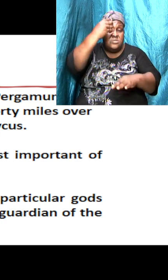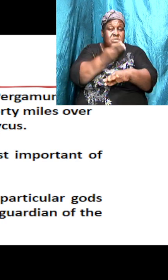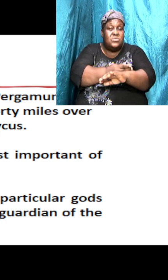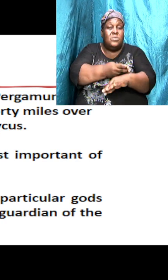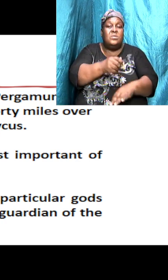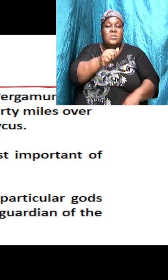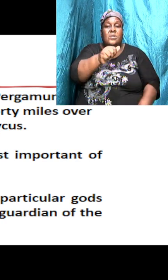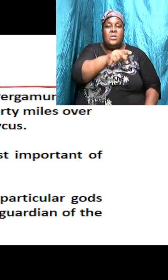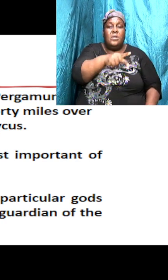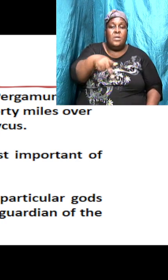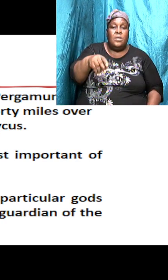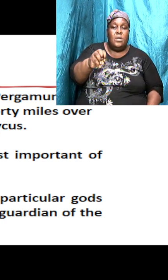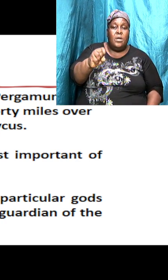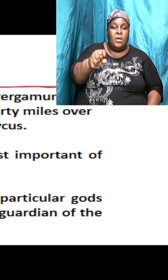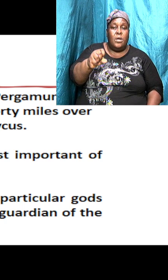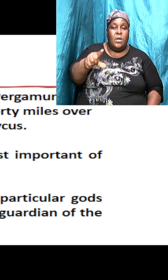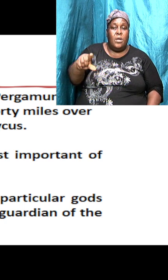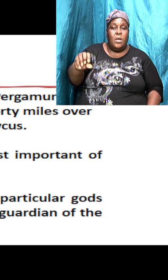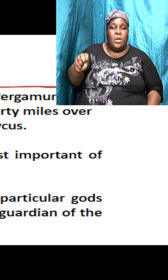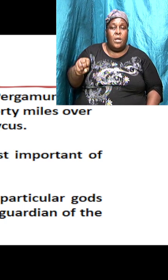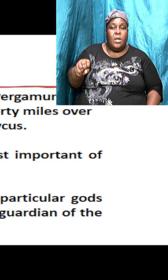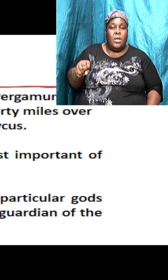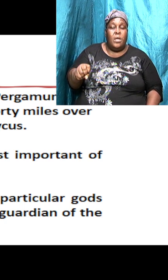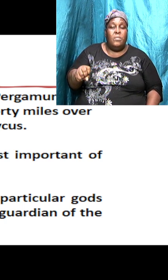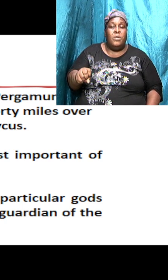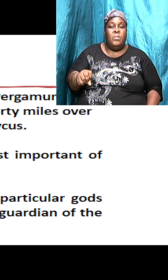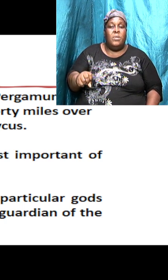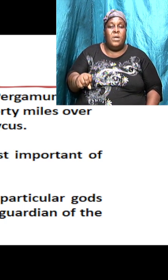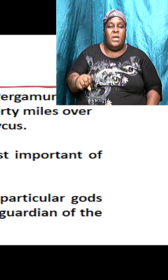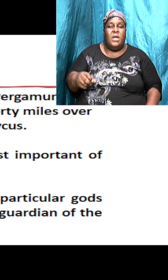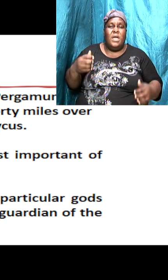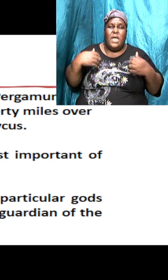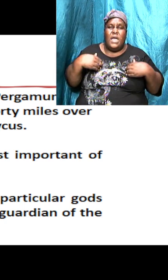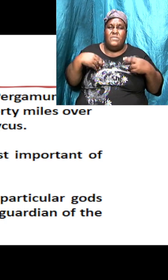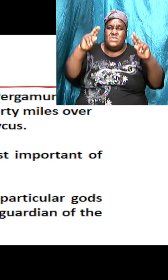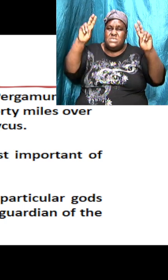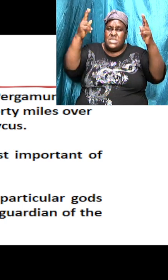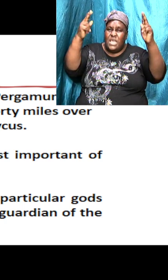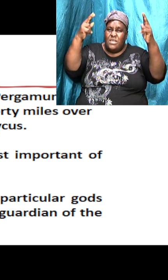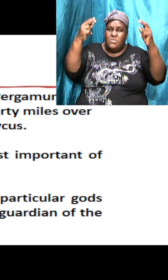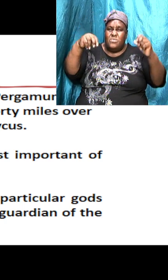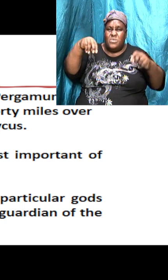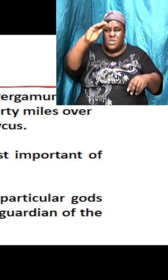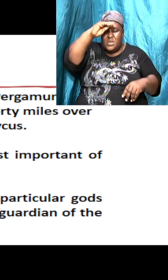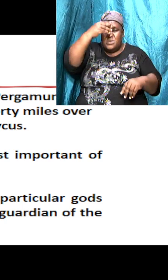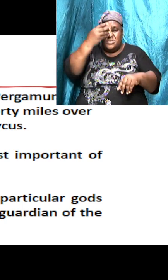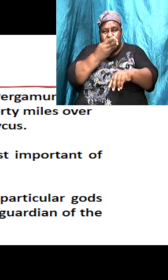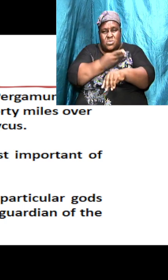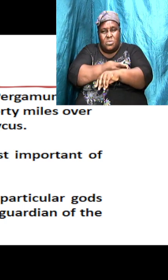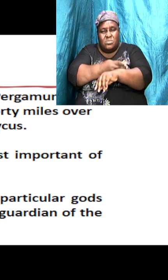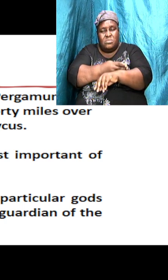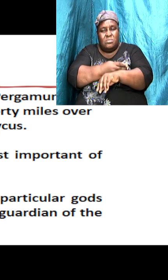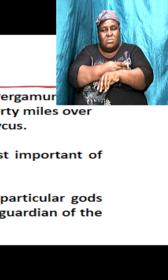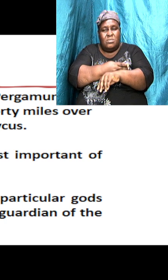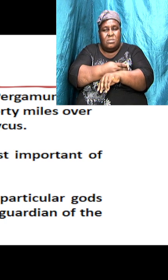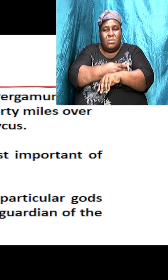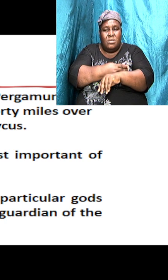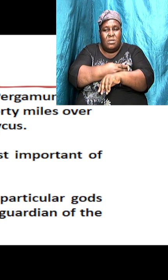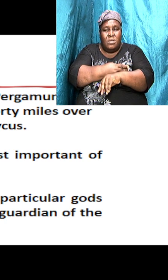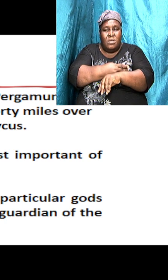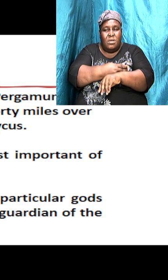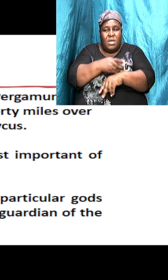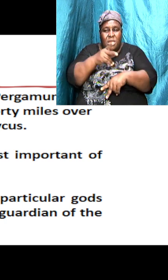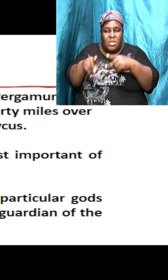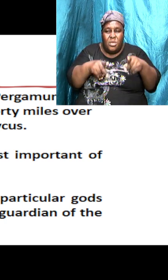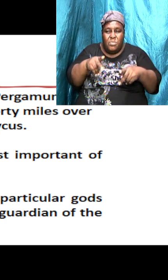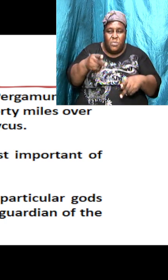so they had this title for the emperor, that he was a son of Zeus. And as a result of that, people looked